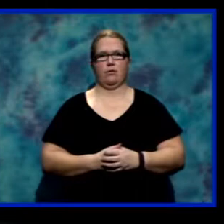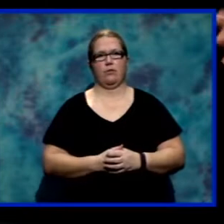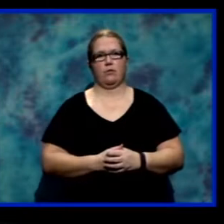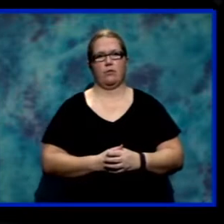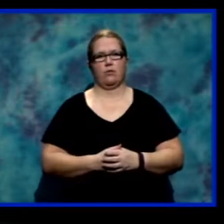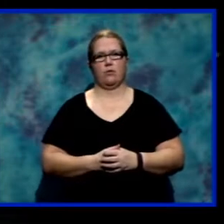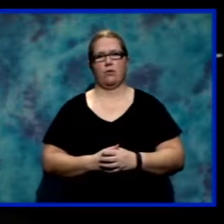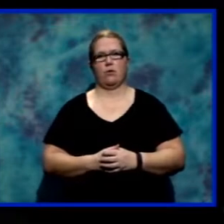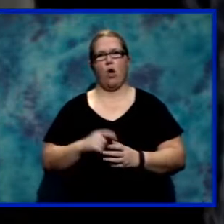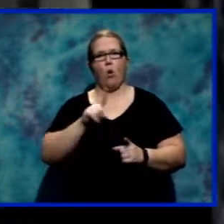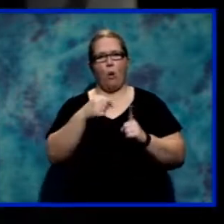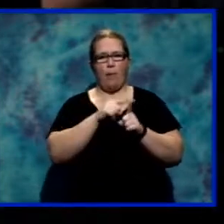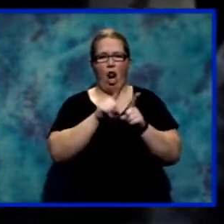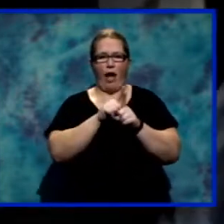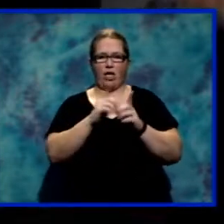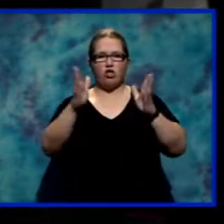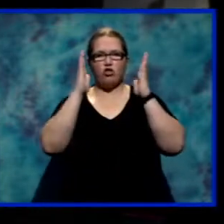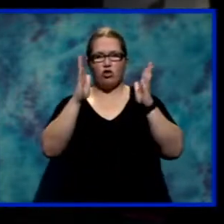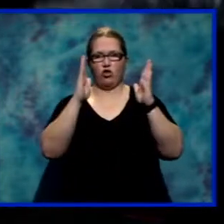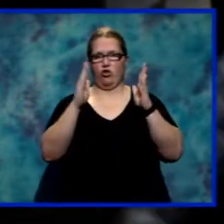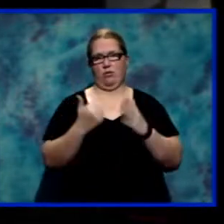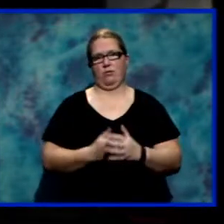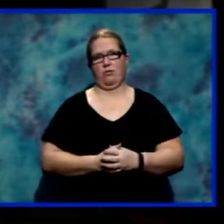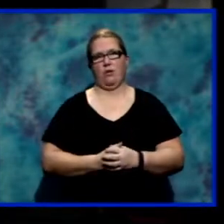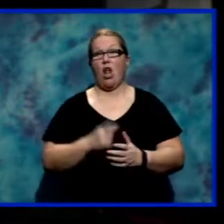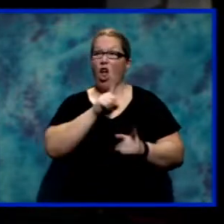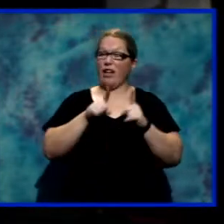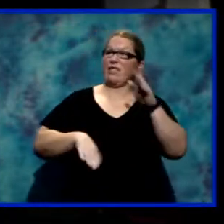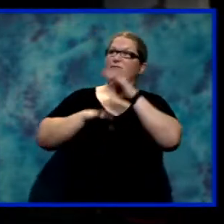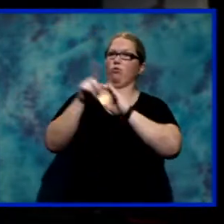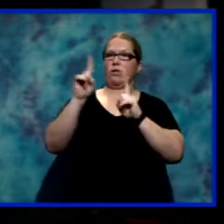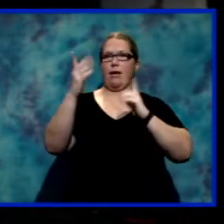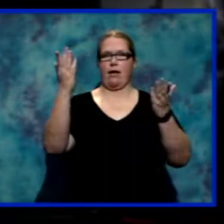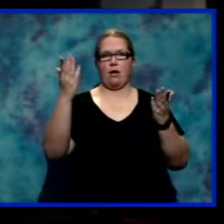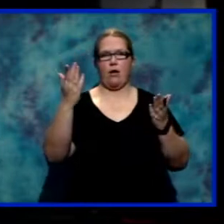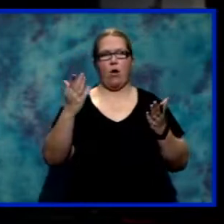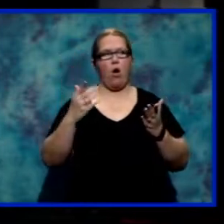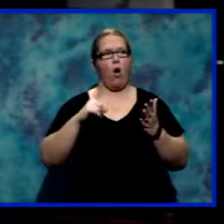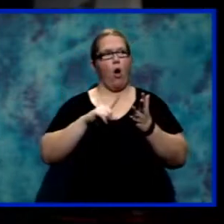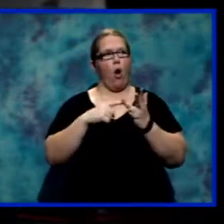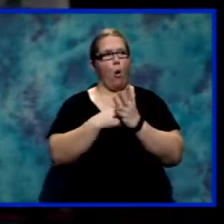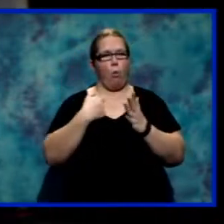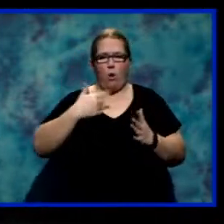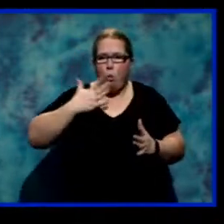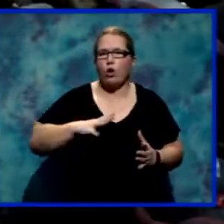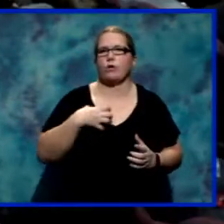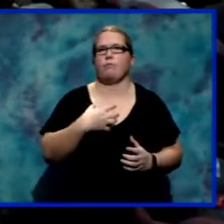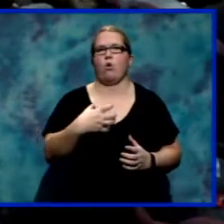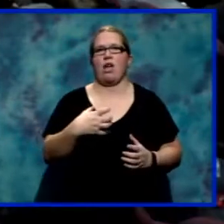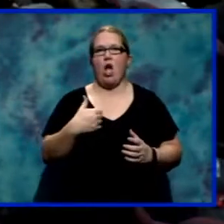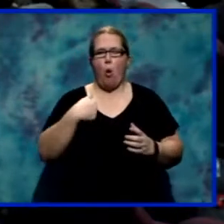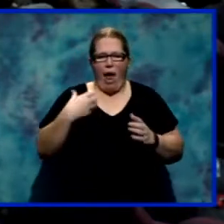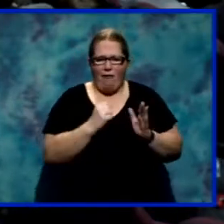Whether they're going to be just like a normal church and happy when the church is full like it is today. Or are we desiring something more? Is there a fire burning